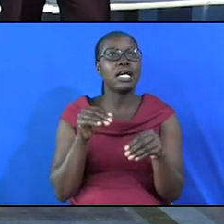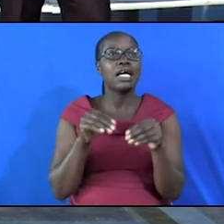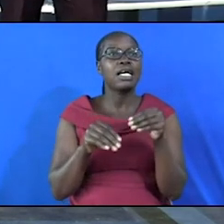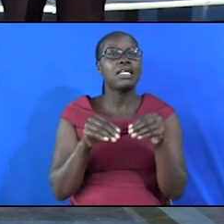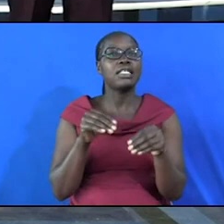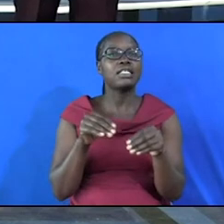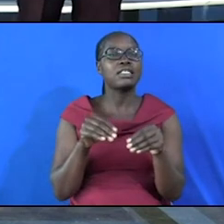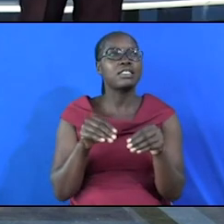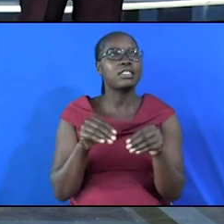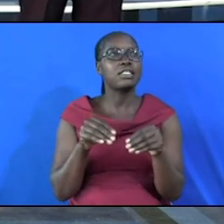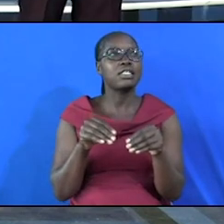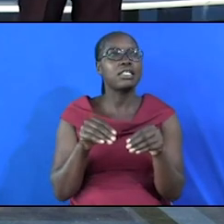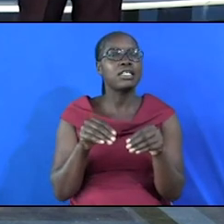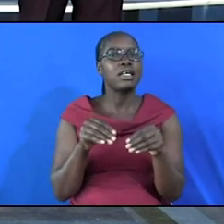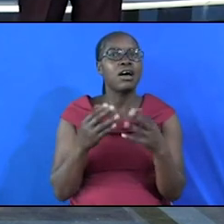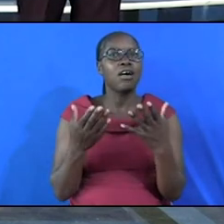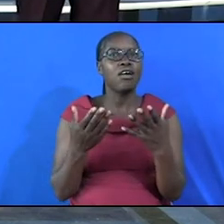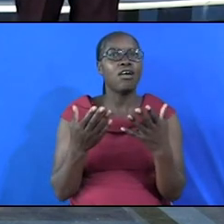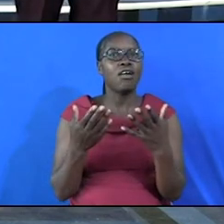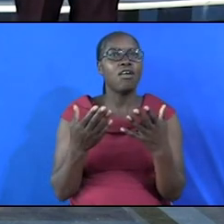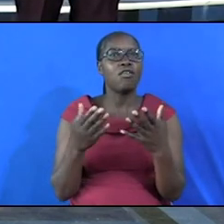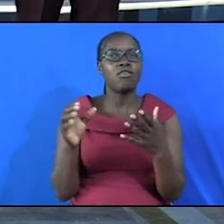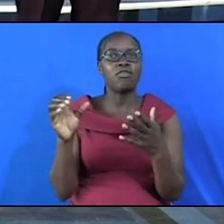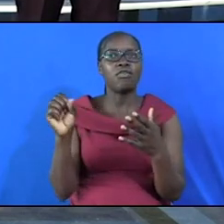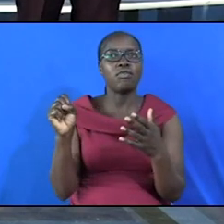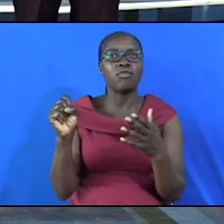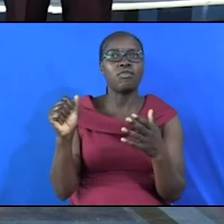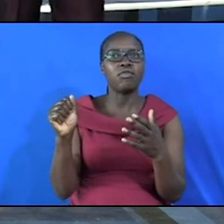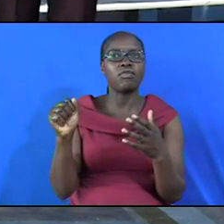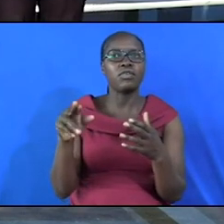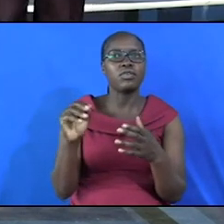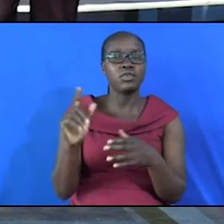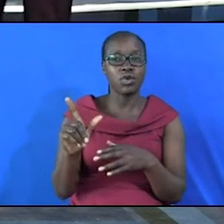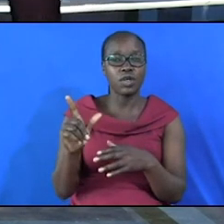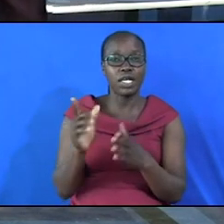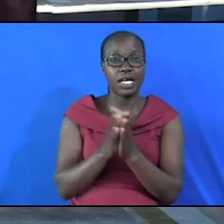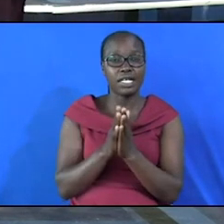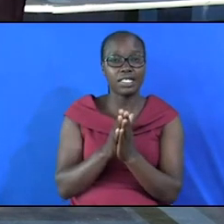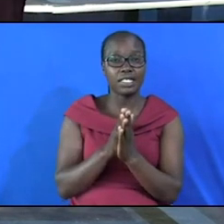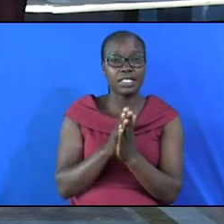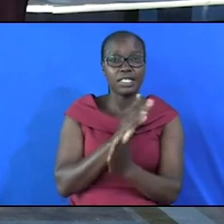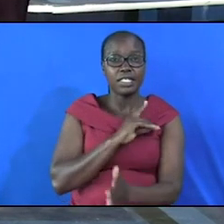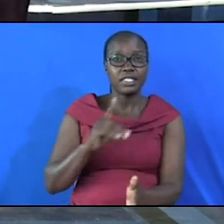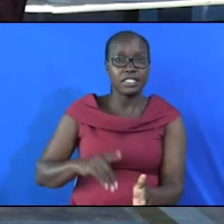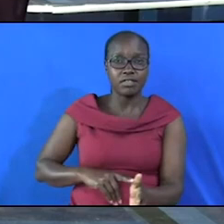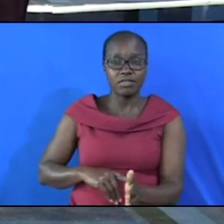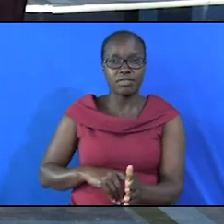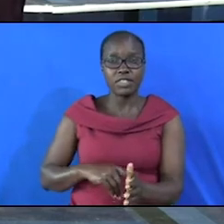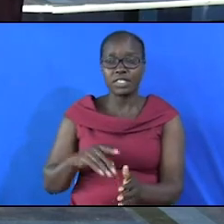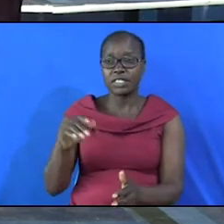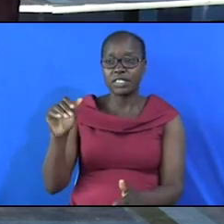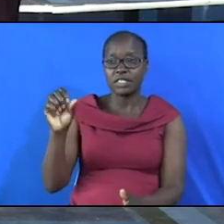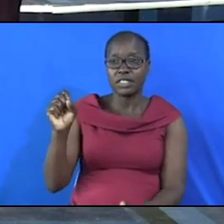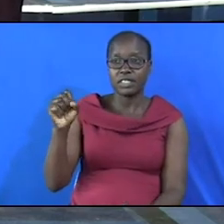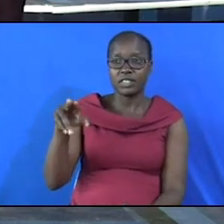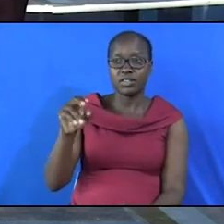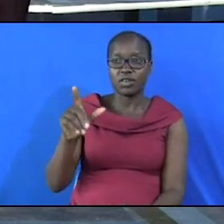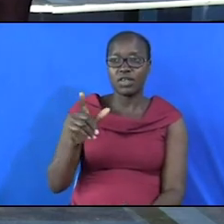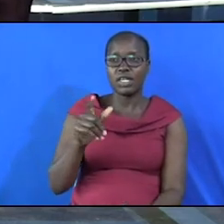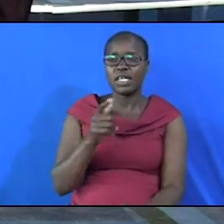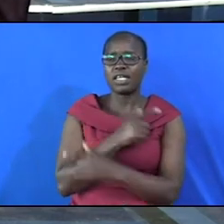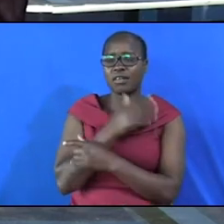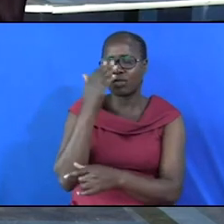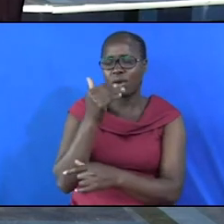election of Saul and David, you realize that Saul is loved because he's most handsome.